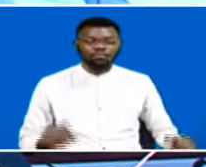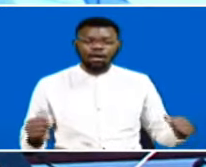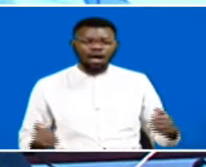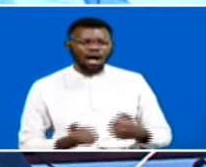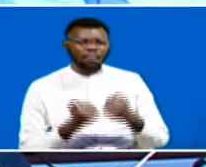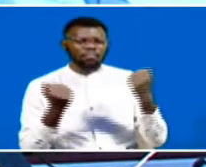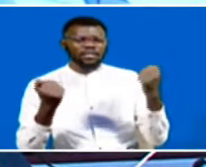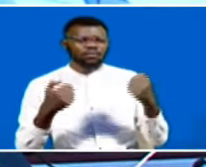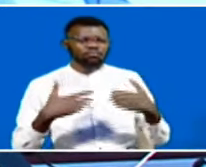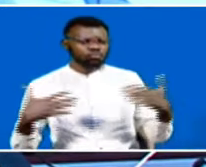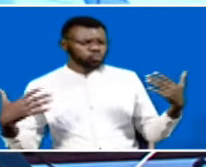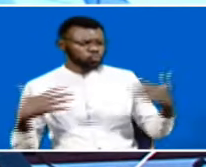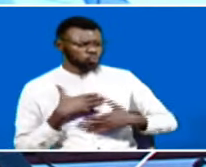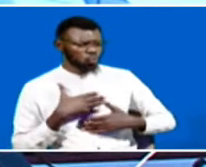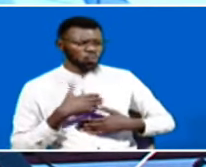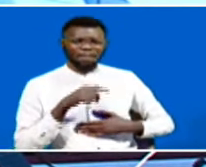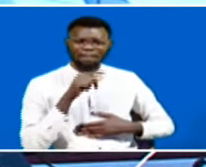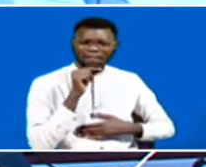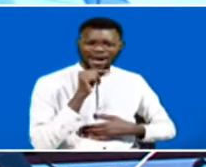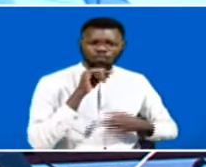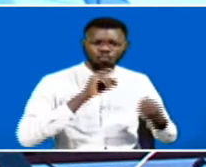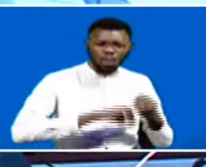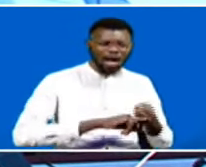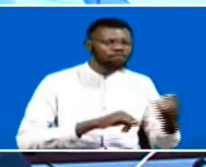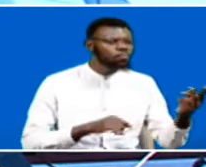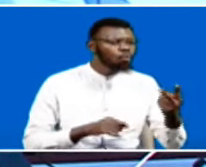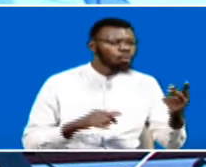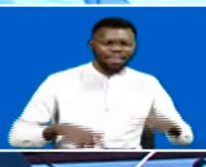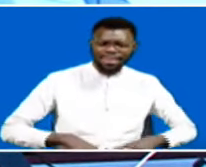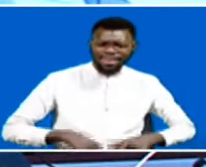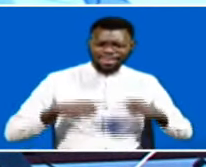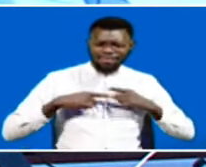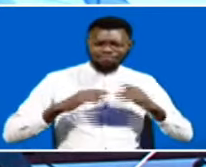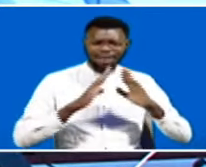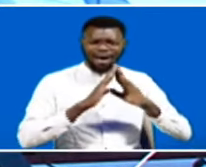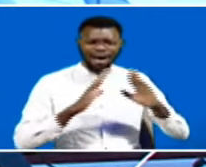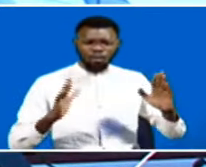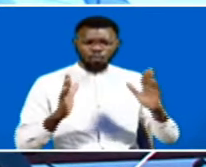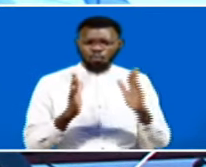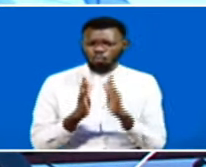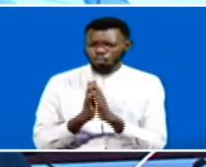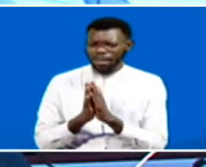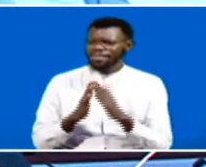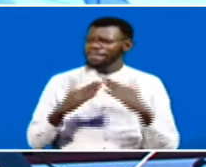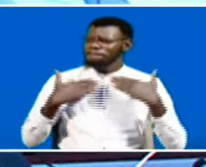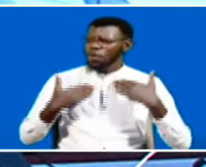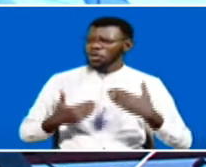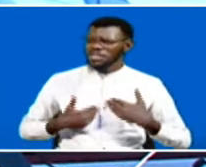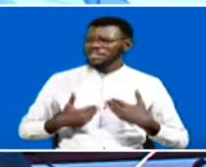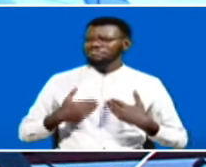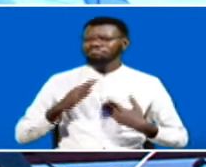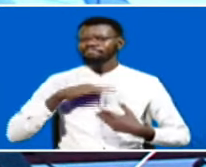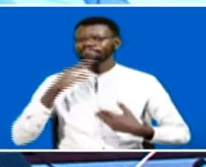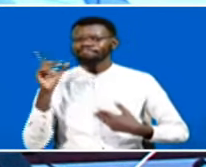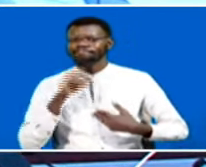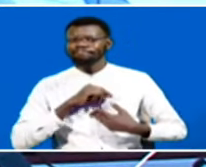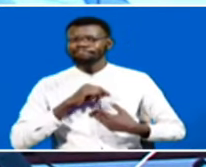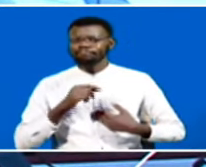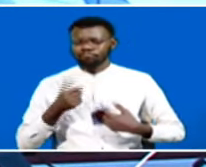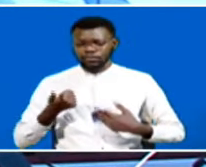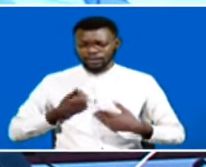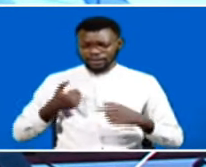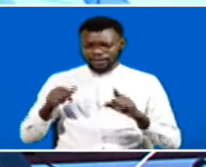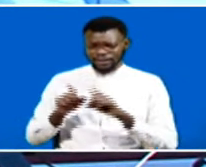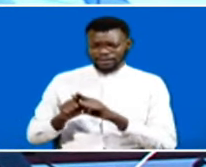A man and his wife have been living in the same house with a decomposing corpse of his late sister for